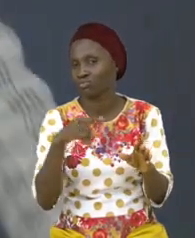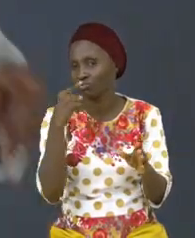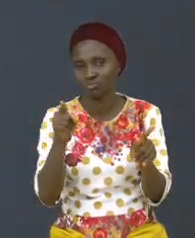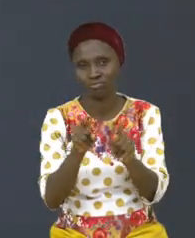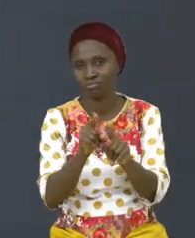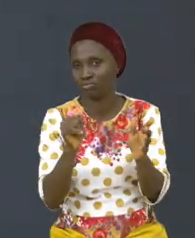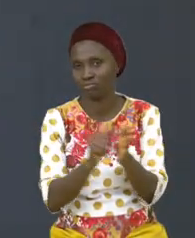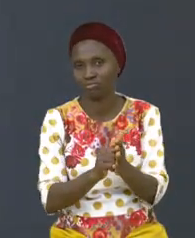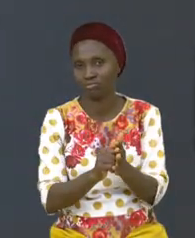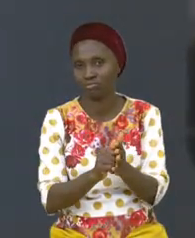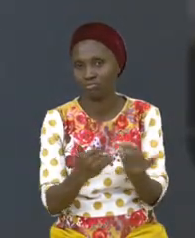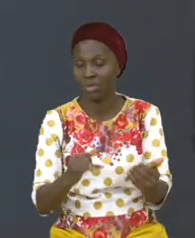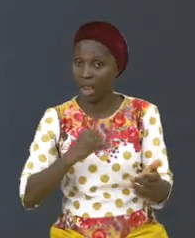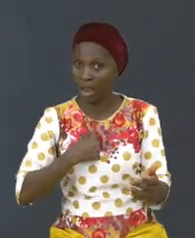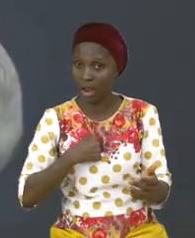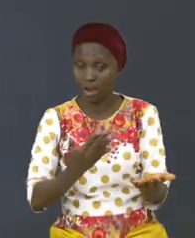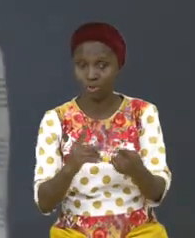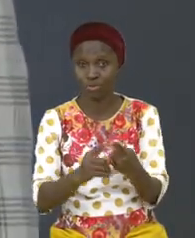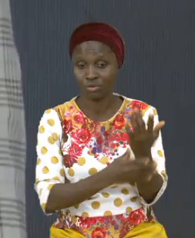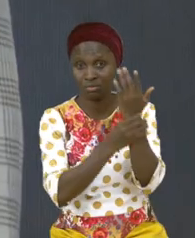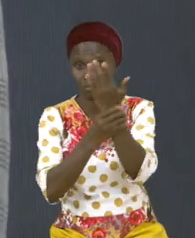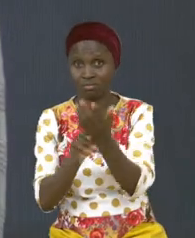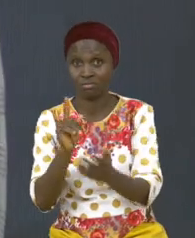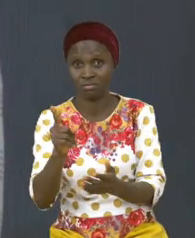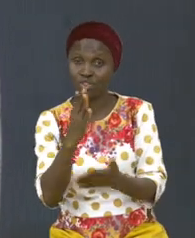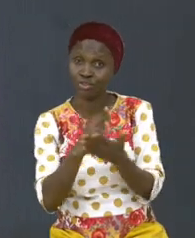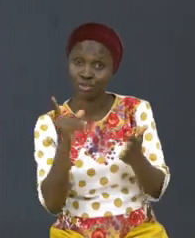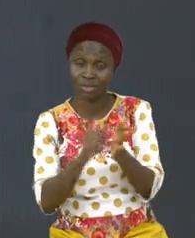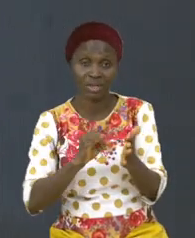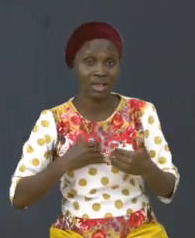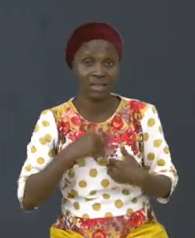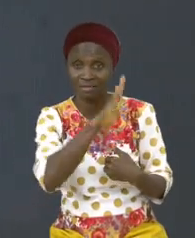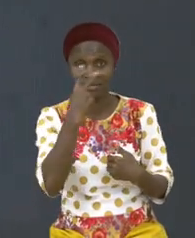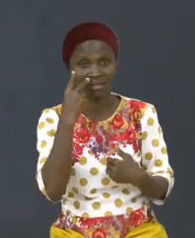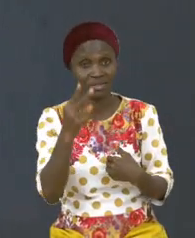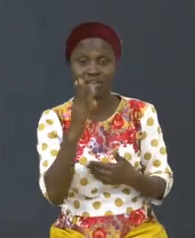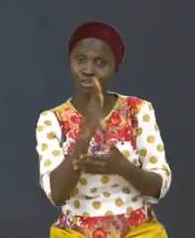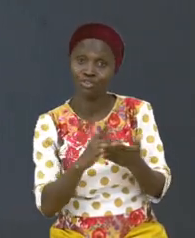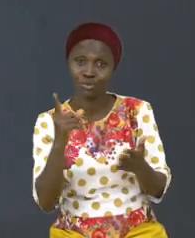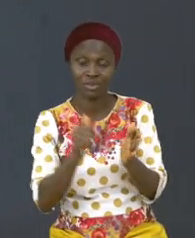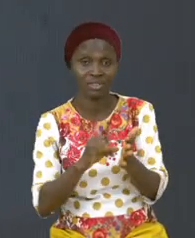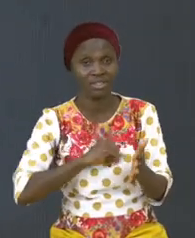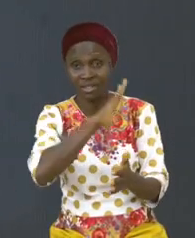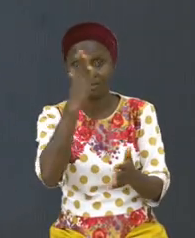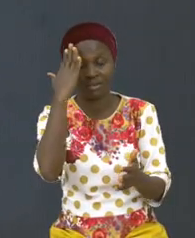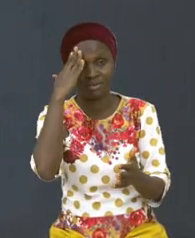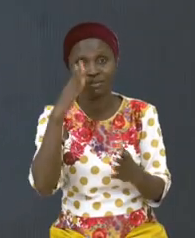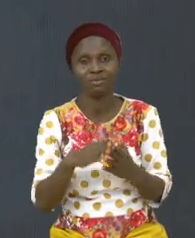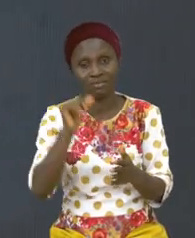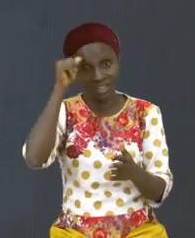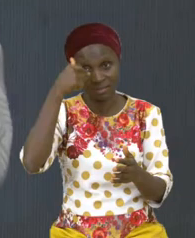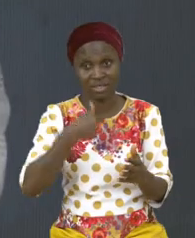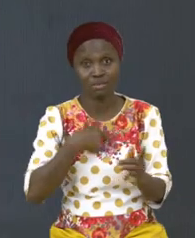now. I want to take you. Somebody I'd never seen, somebody I'd never known. Reminds me when I